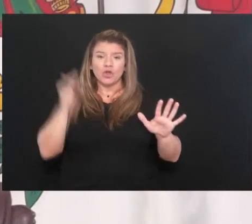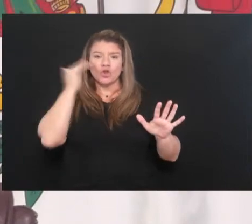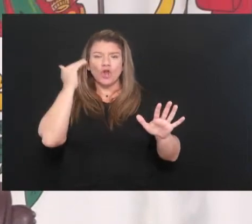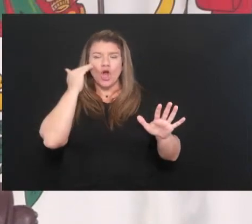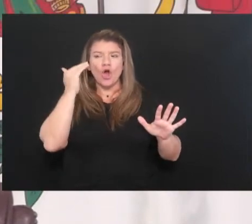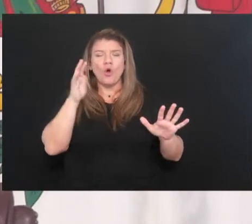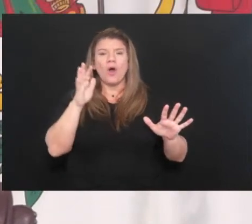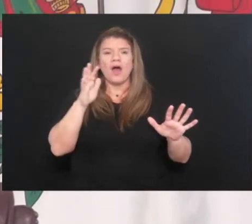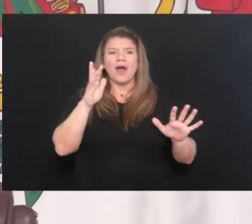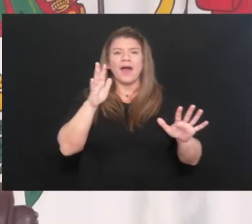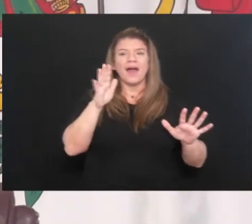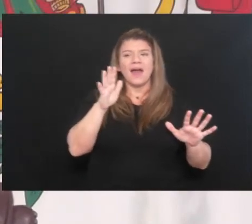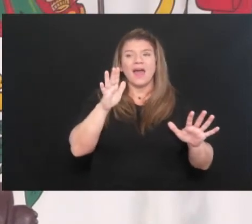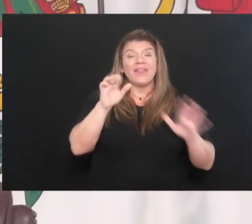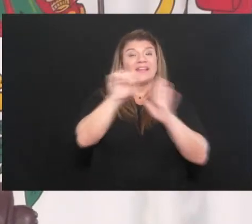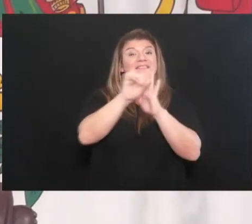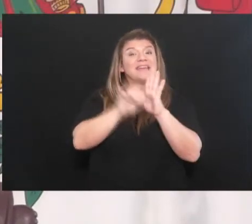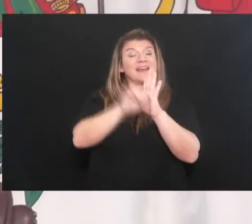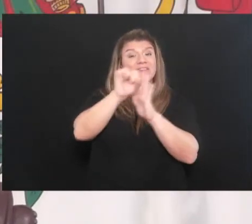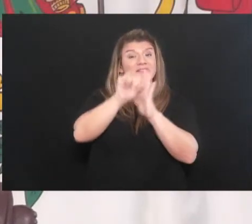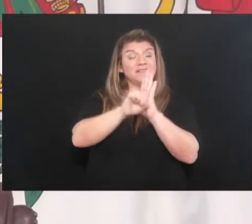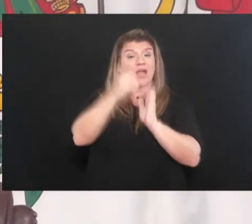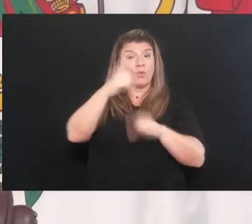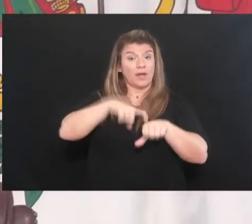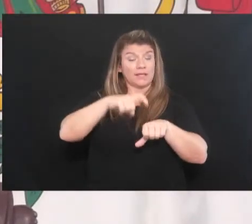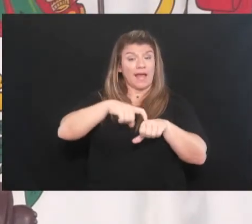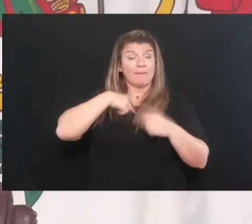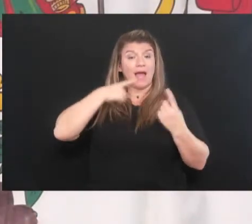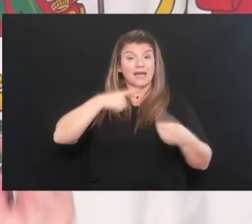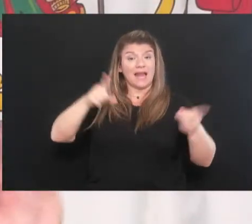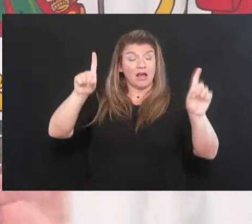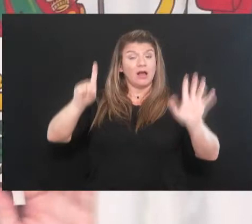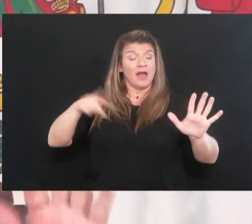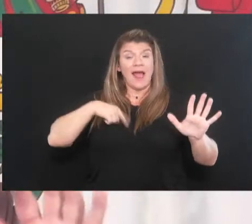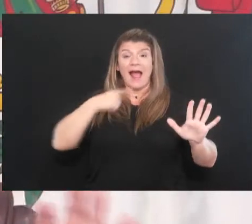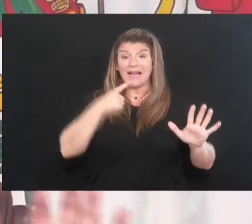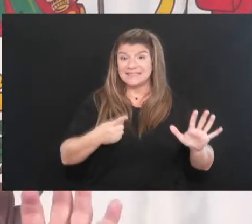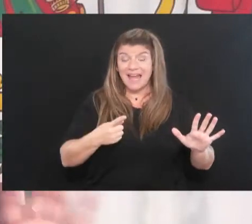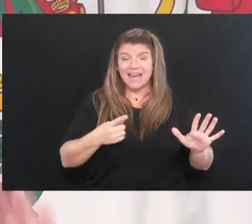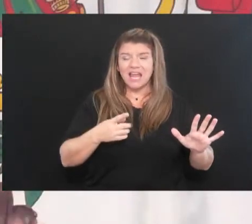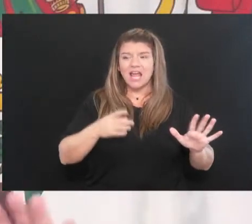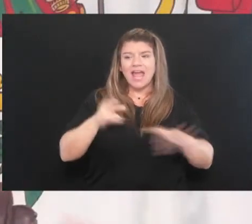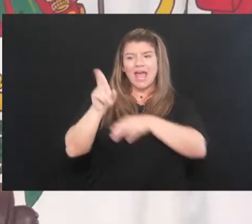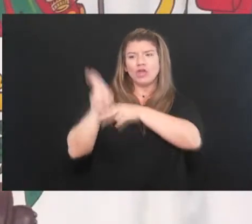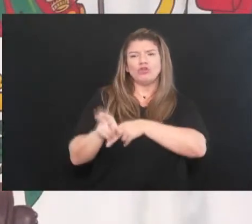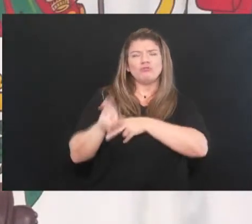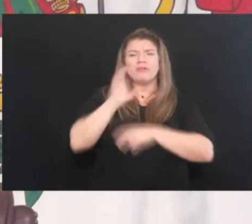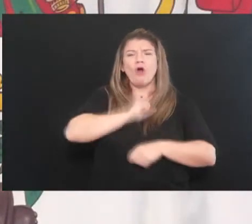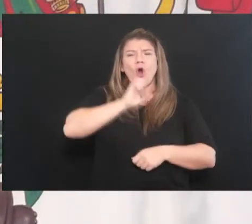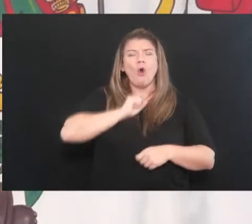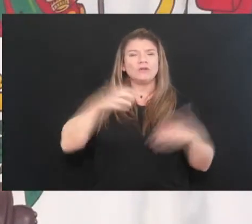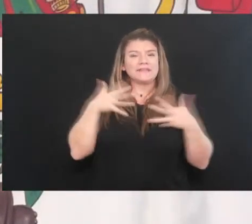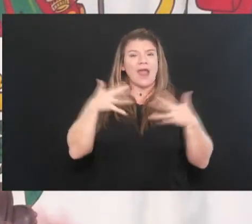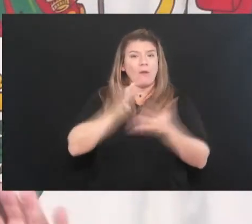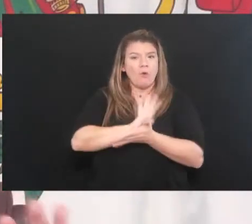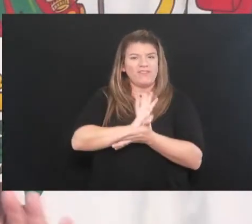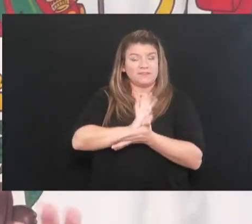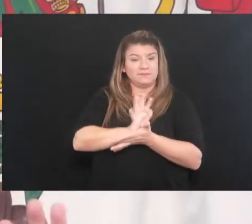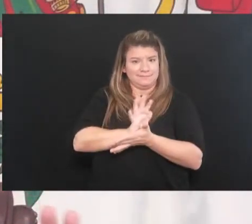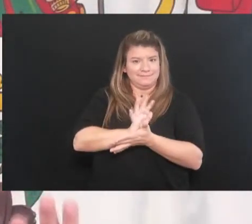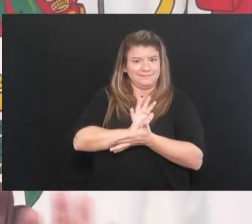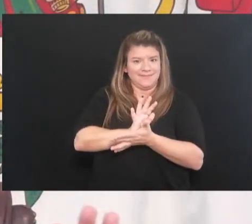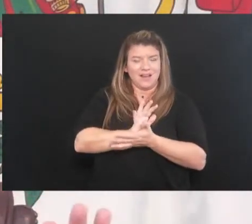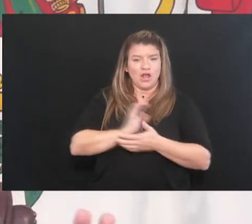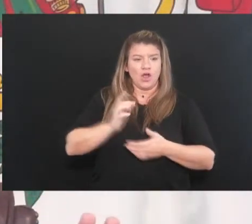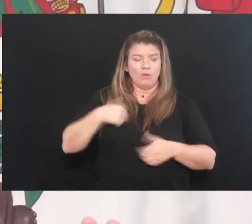in a State of the State one time. I said, it used to be the old horror movies were all centered